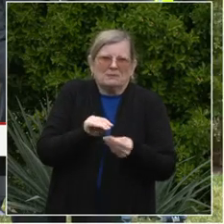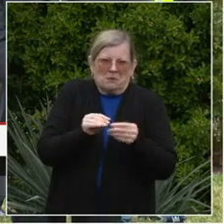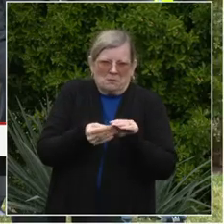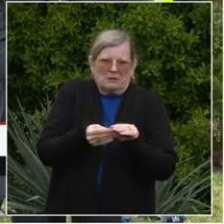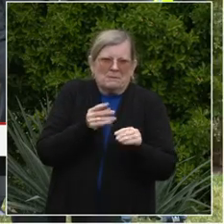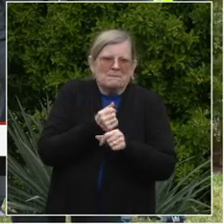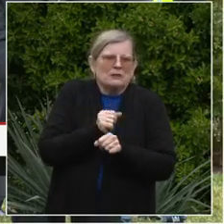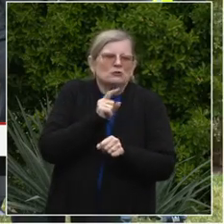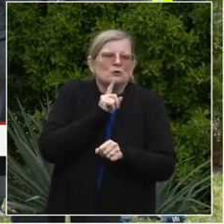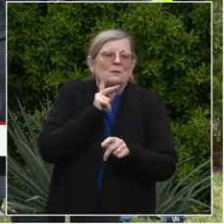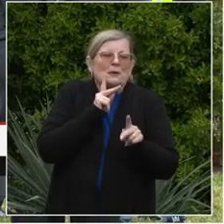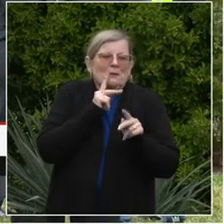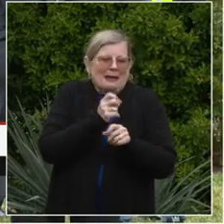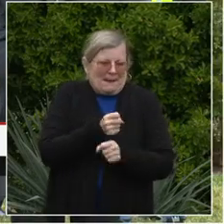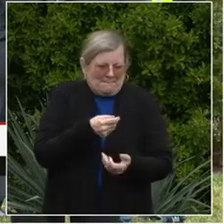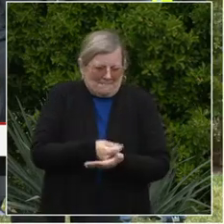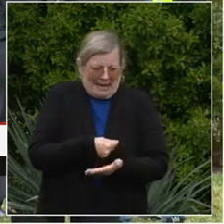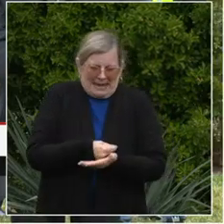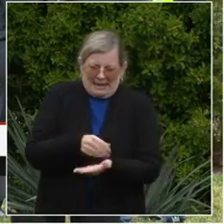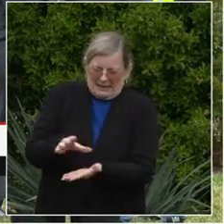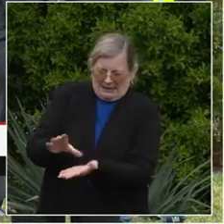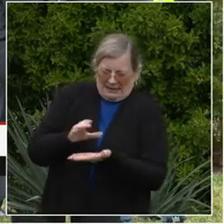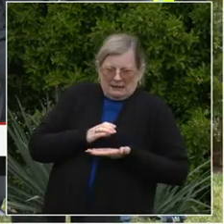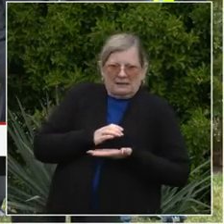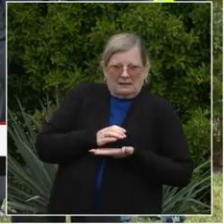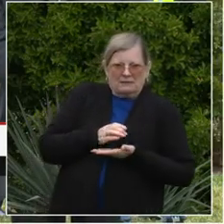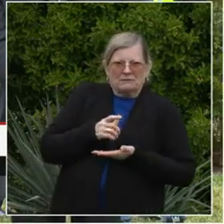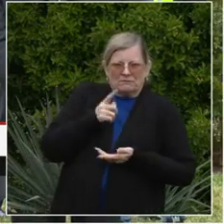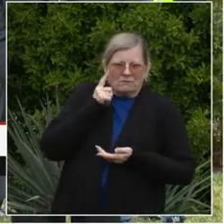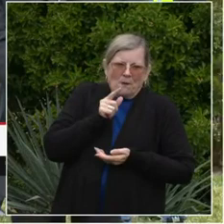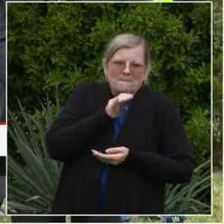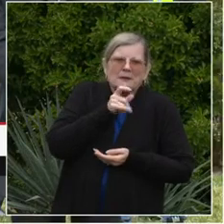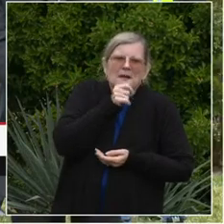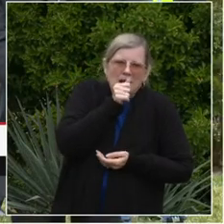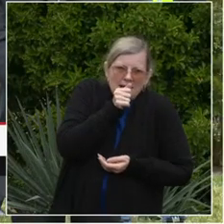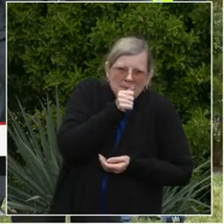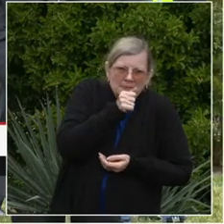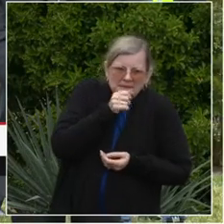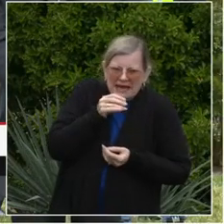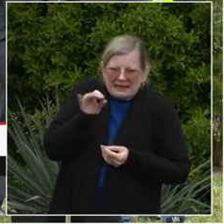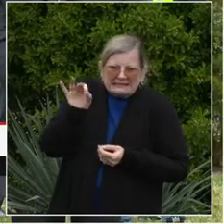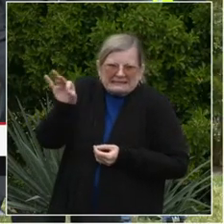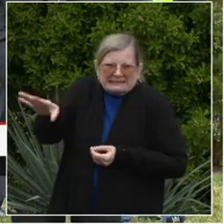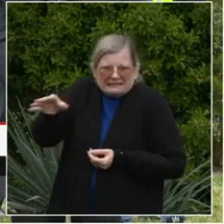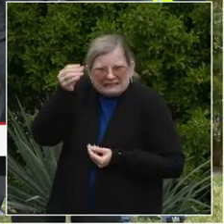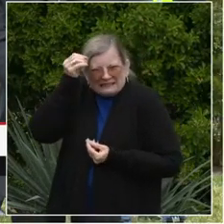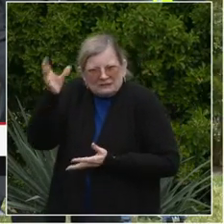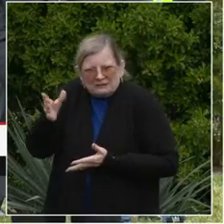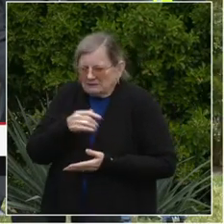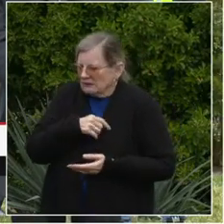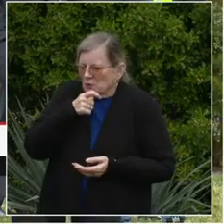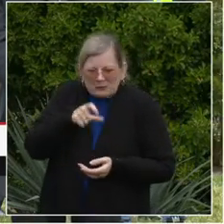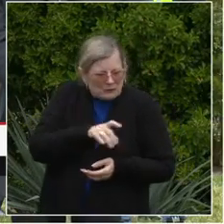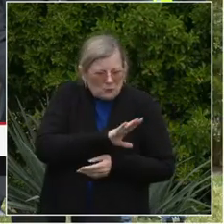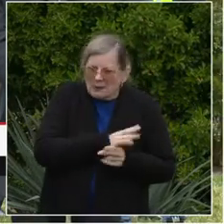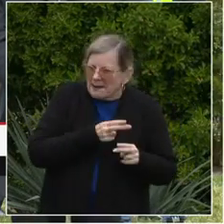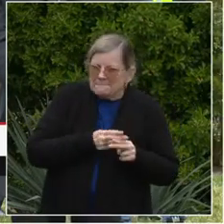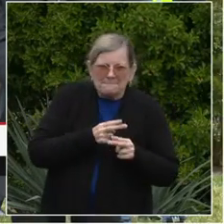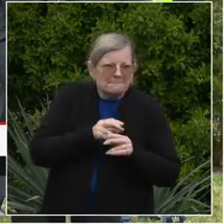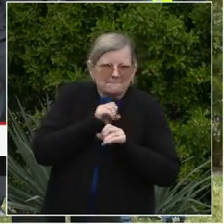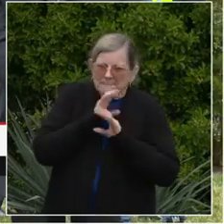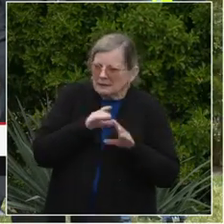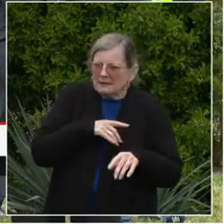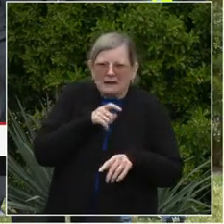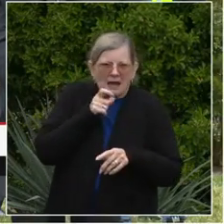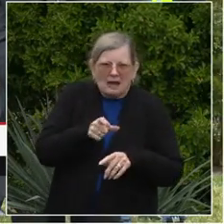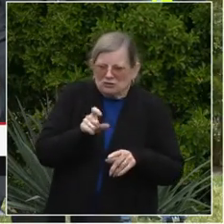paid for that. There's, again, there's a tip number that you get. We don't need your name. All we need is that number to enable